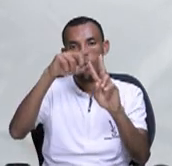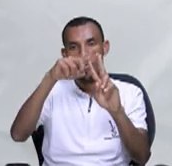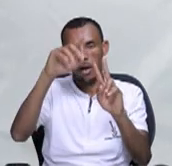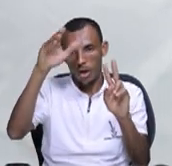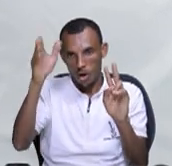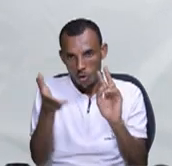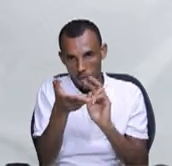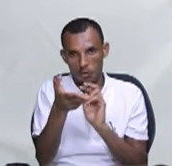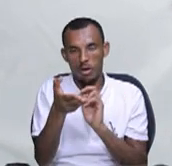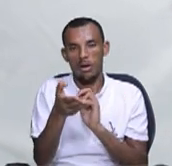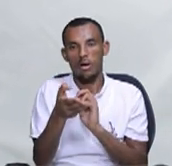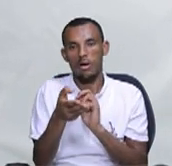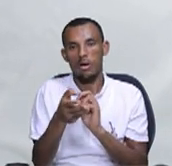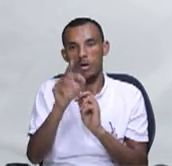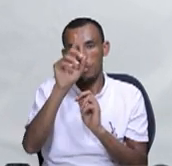Pi over